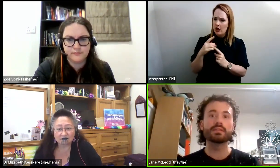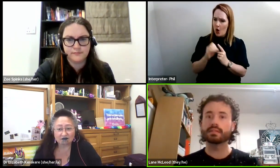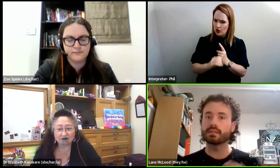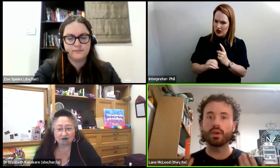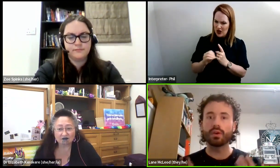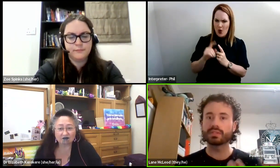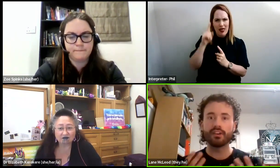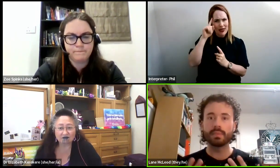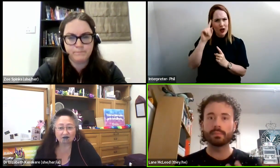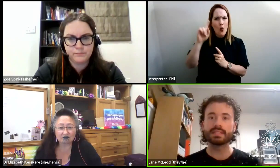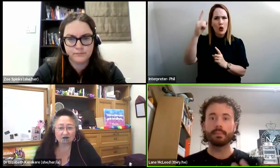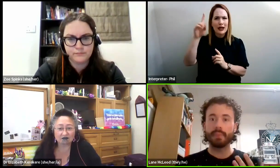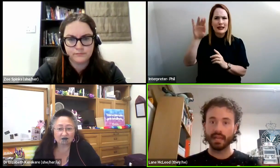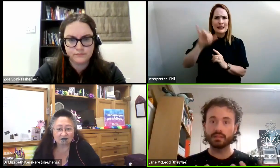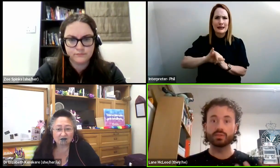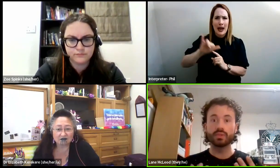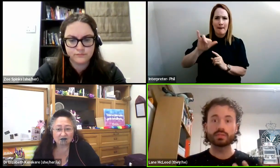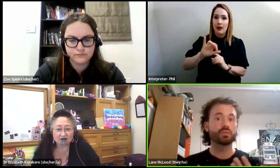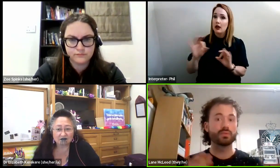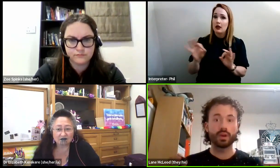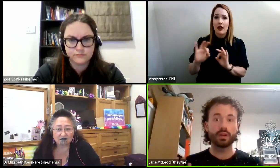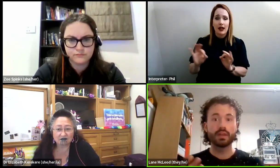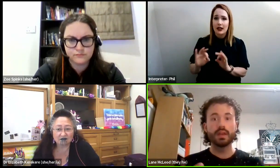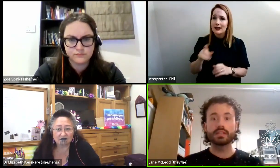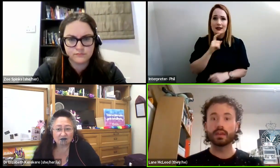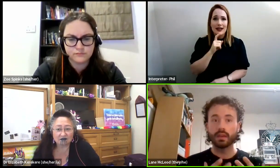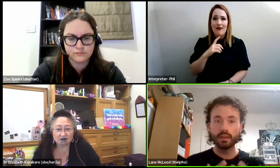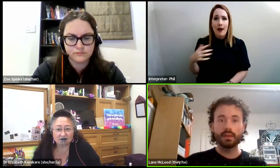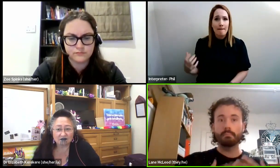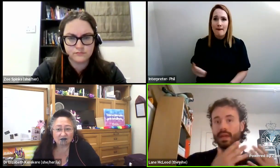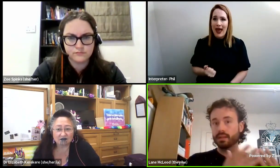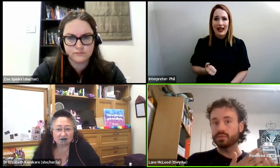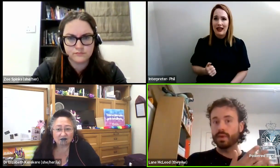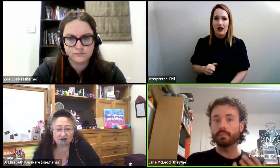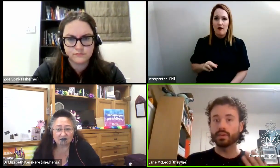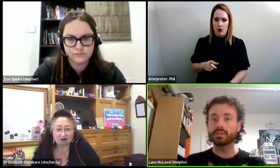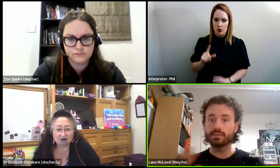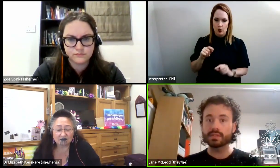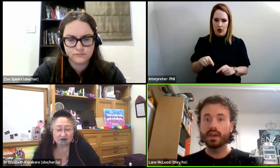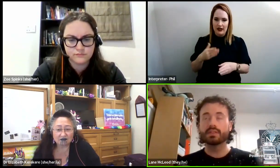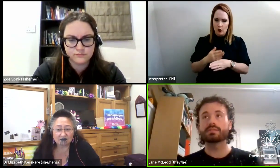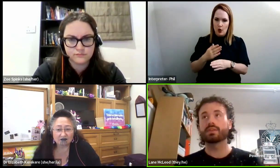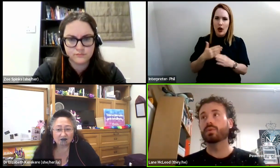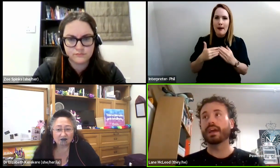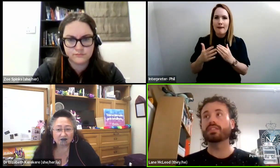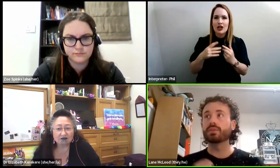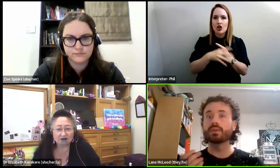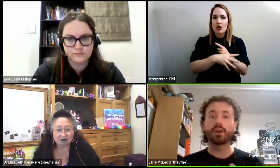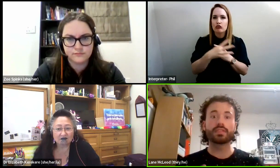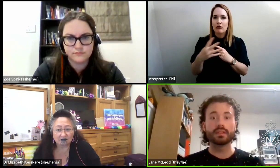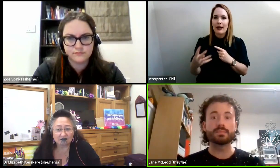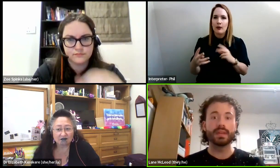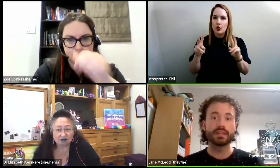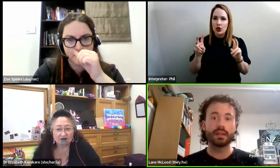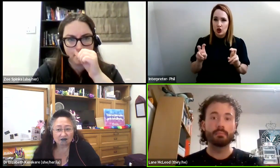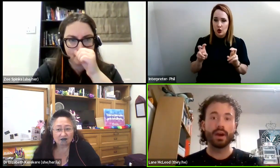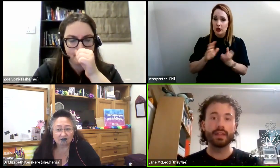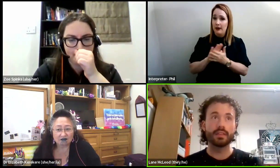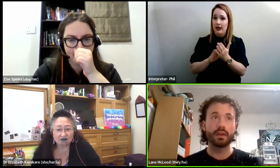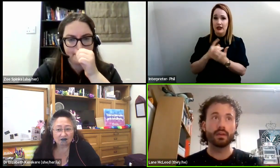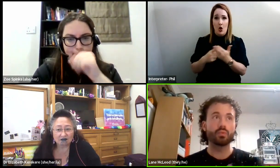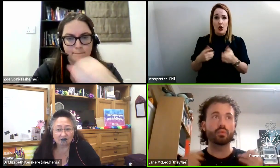anyone, no staff members that are paid to do this sort of work, to manage rainbow issues. So like the only work that is being